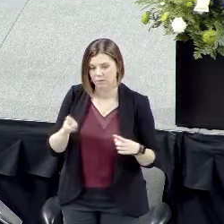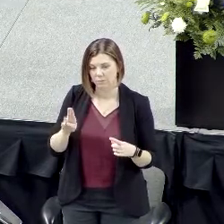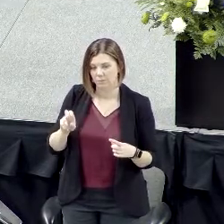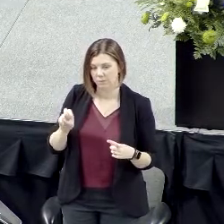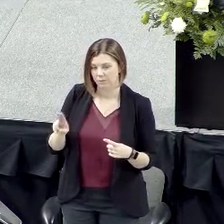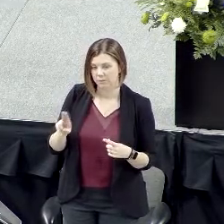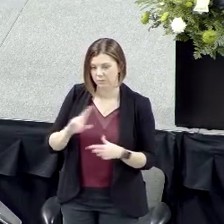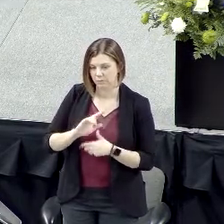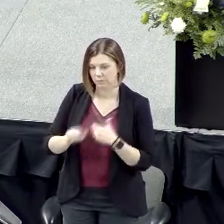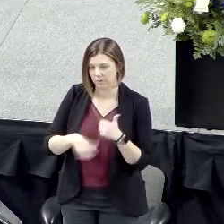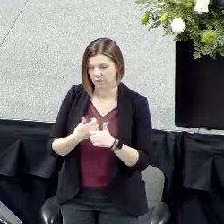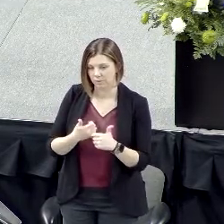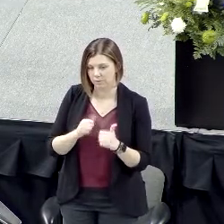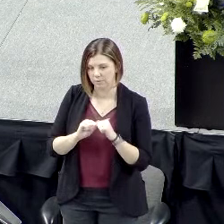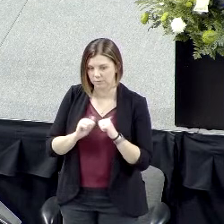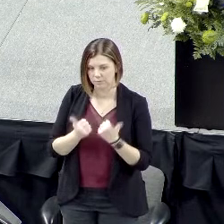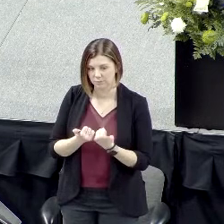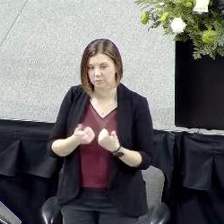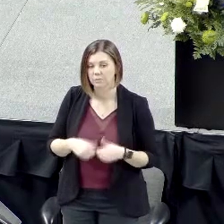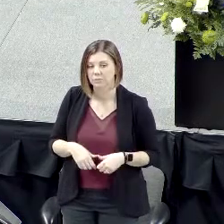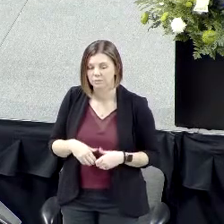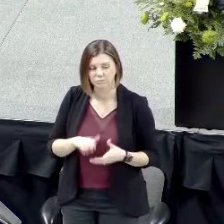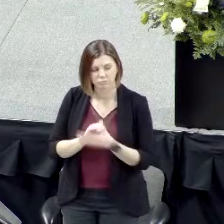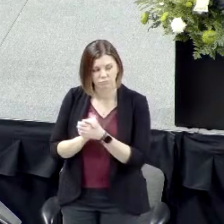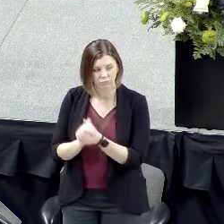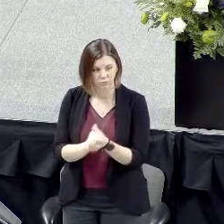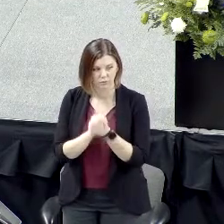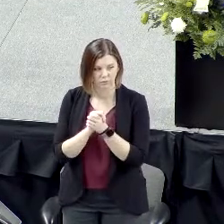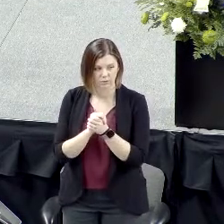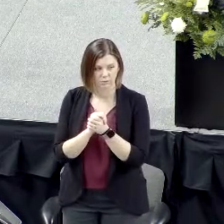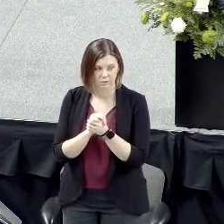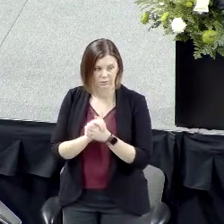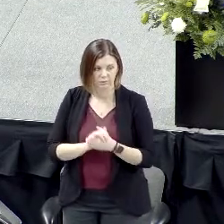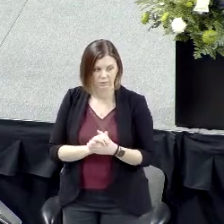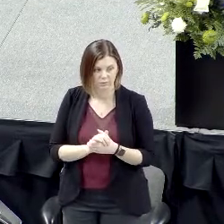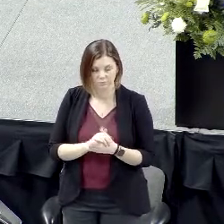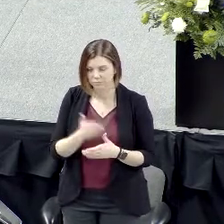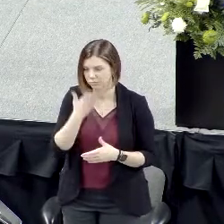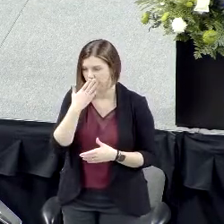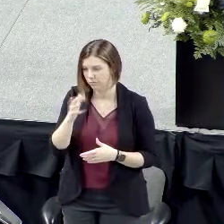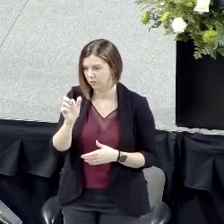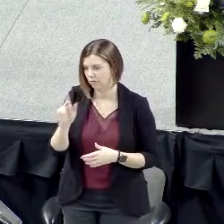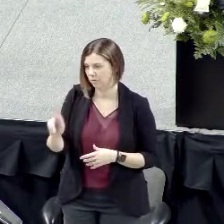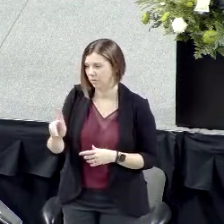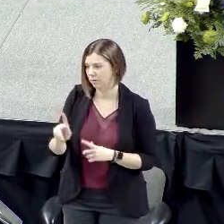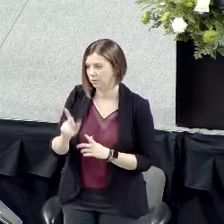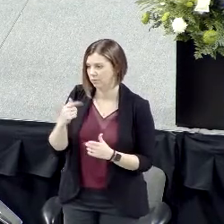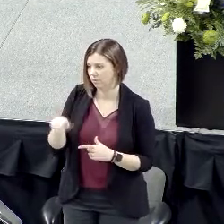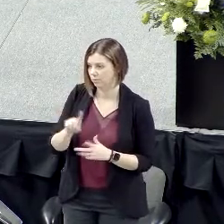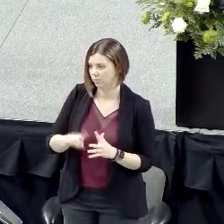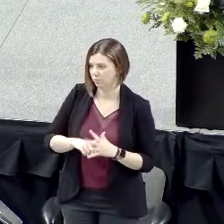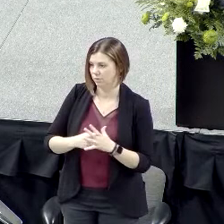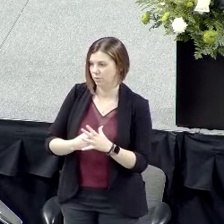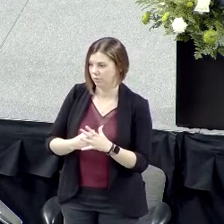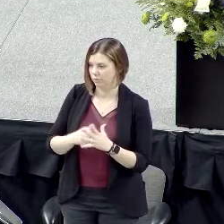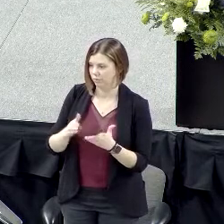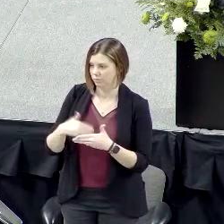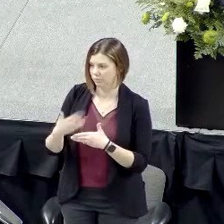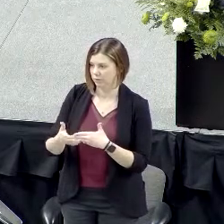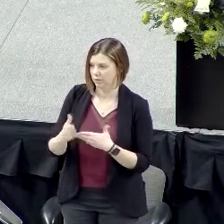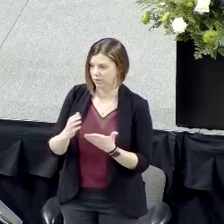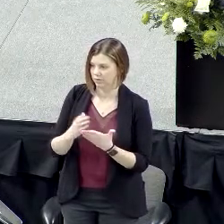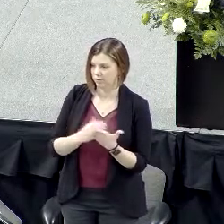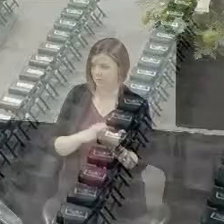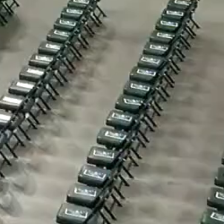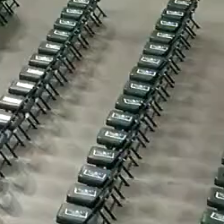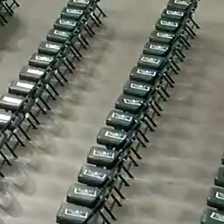University and the Alumni Foundation, congratulations and best of luck as you begin your next chapter. Go